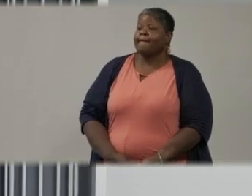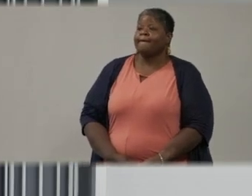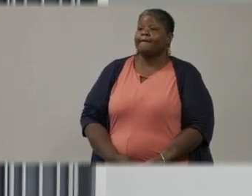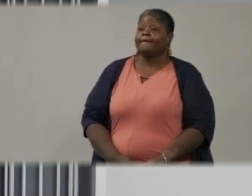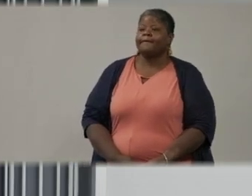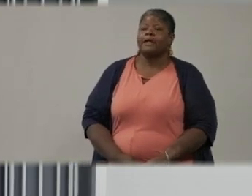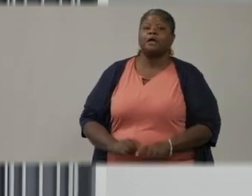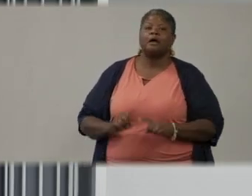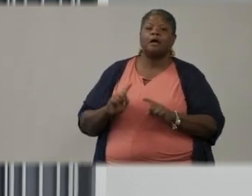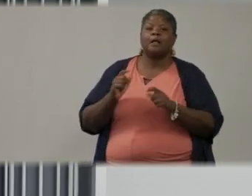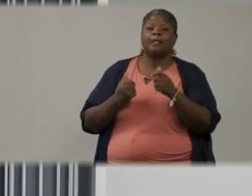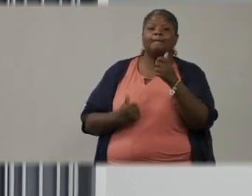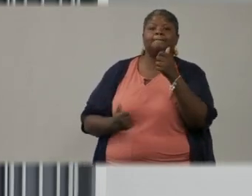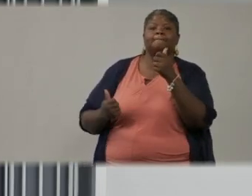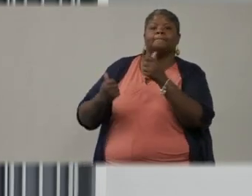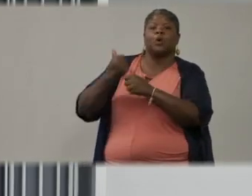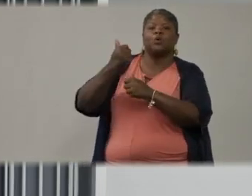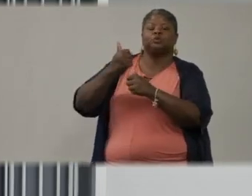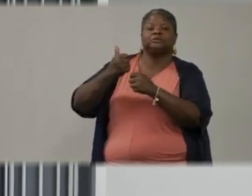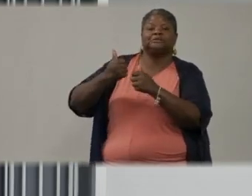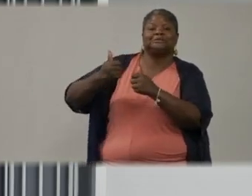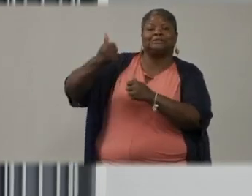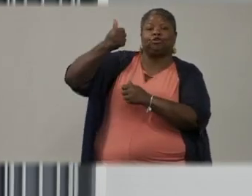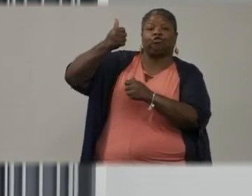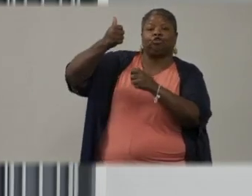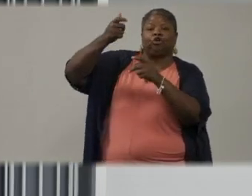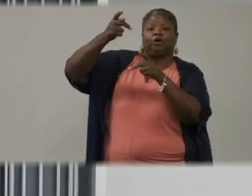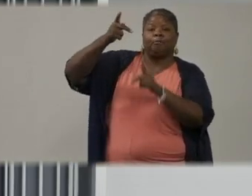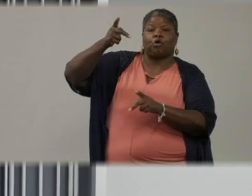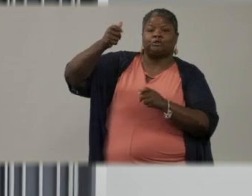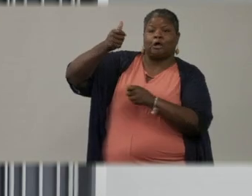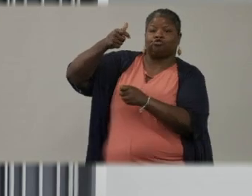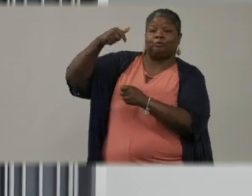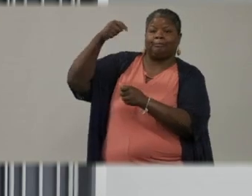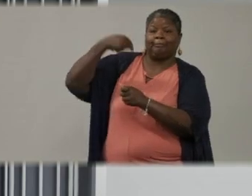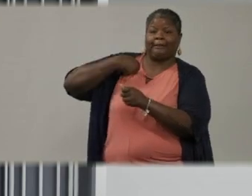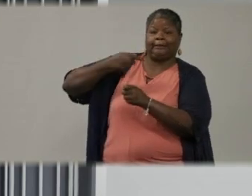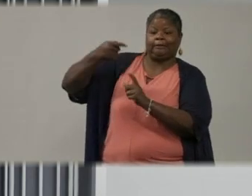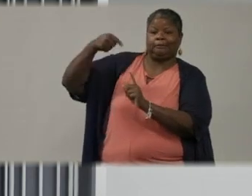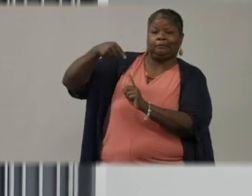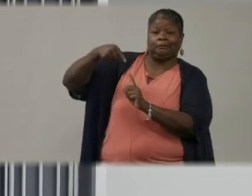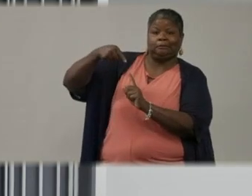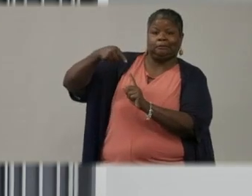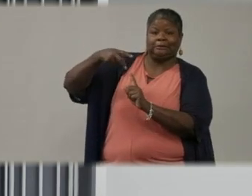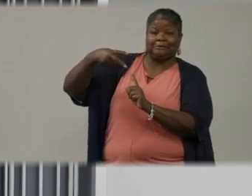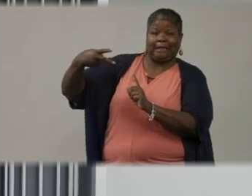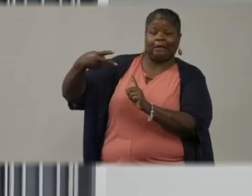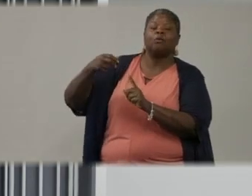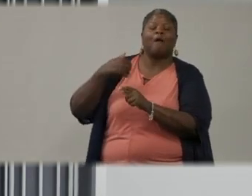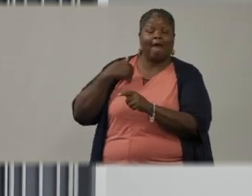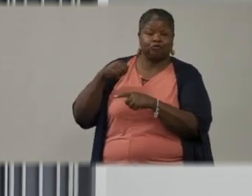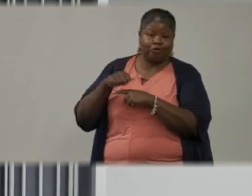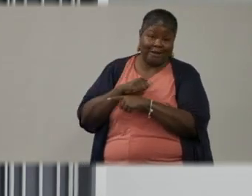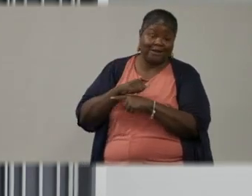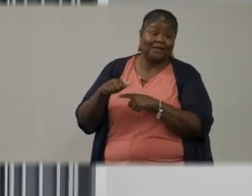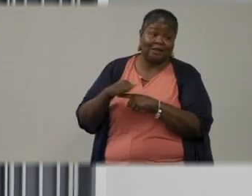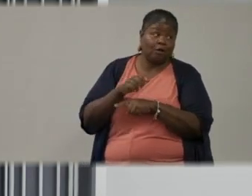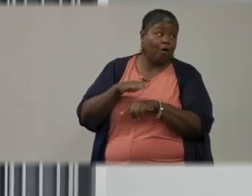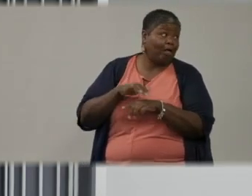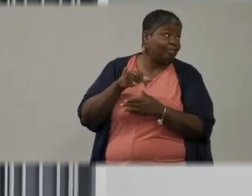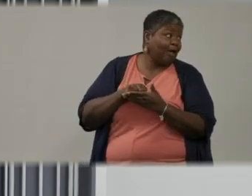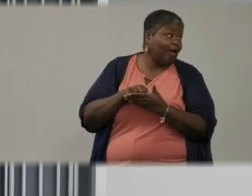most senior person below me. That's who would do that. And we have training. We actually have training on